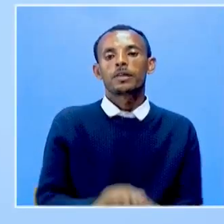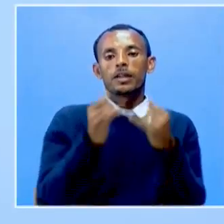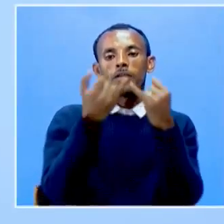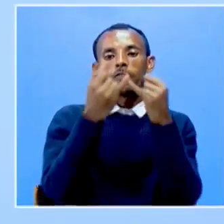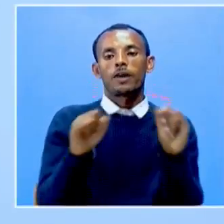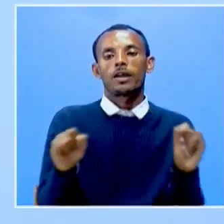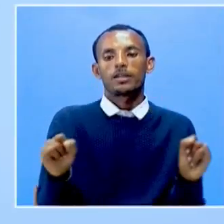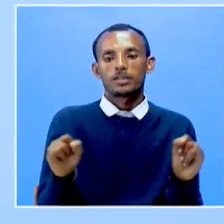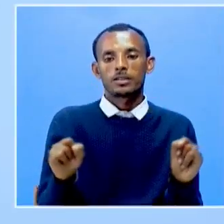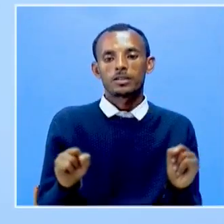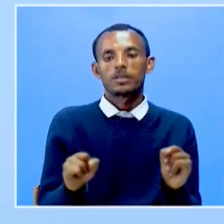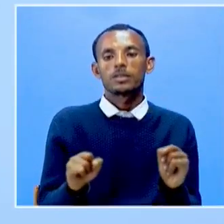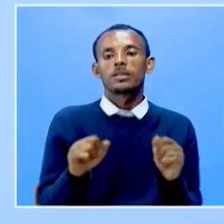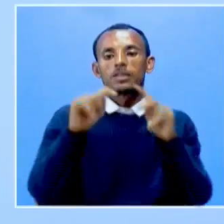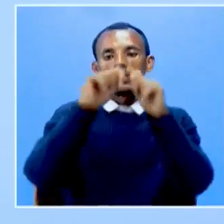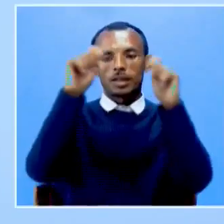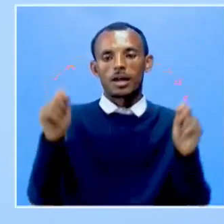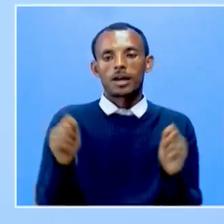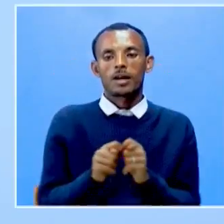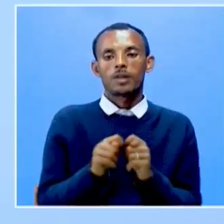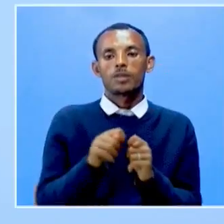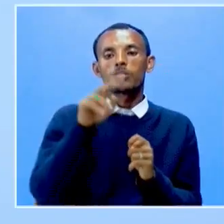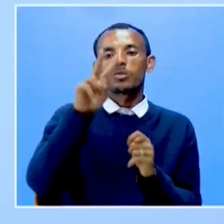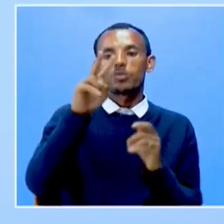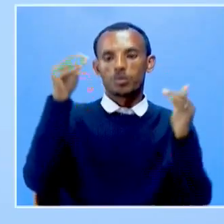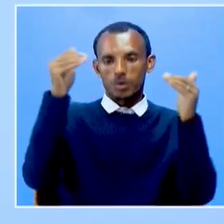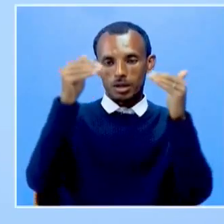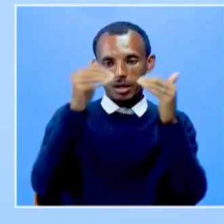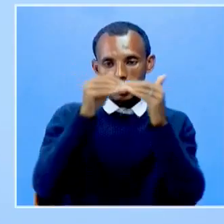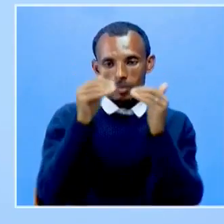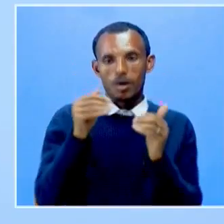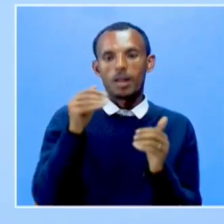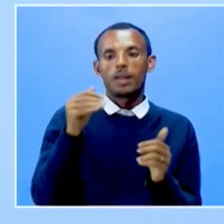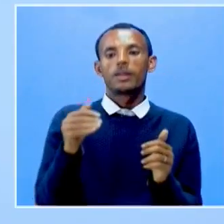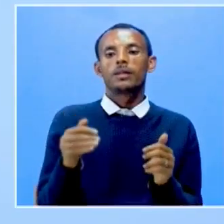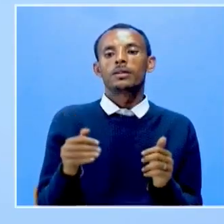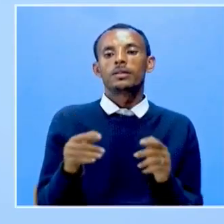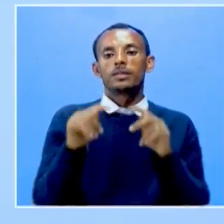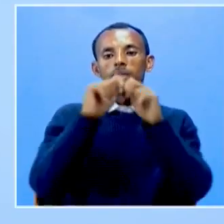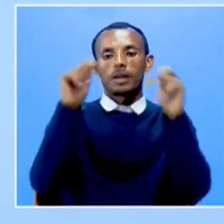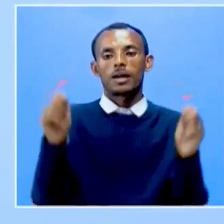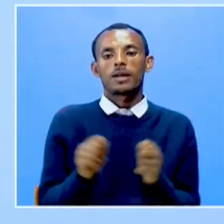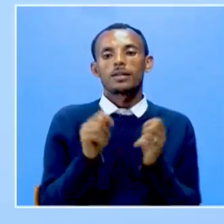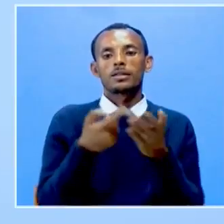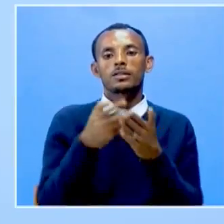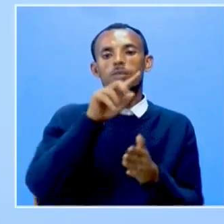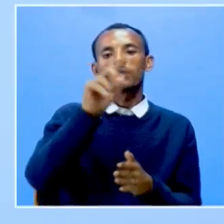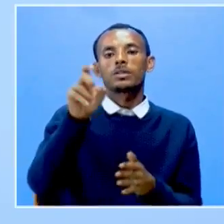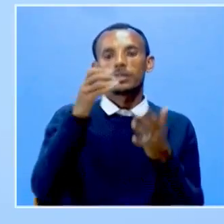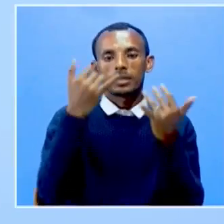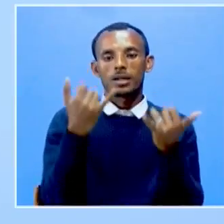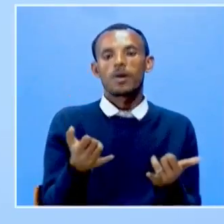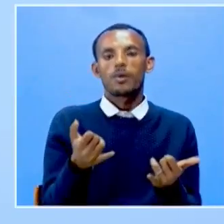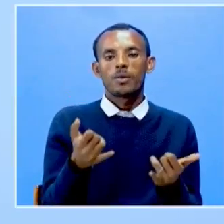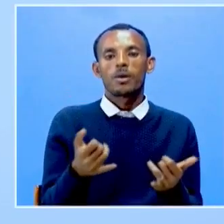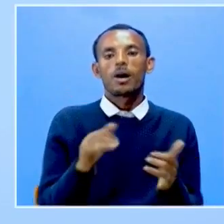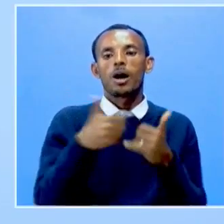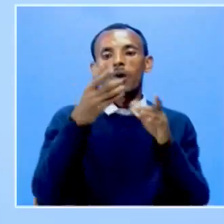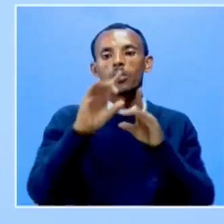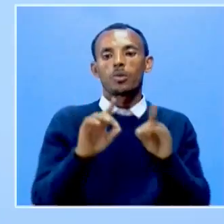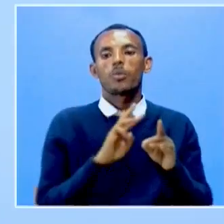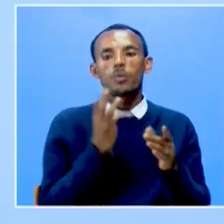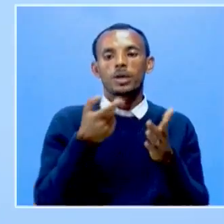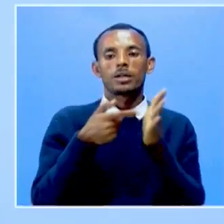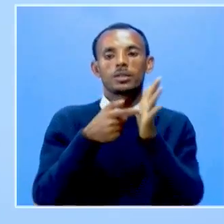divides the triangles into two congruent. Show this. This is a question. Now, how do you show